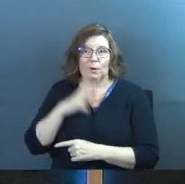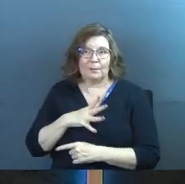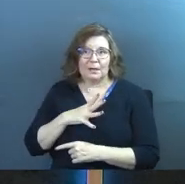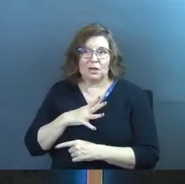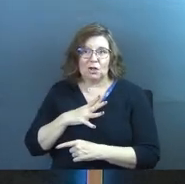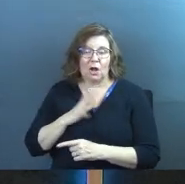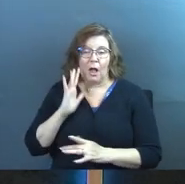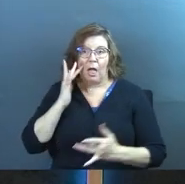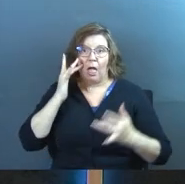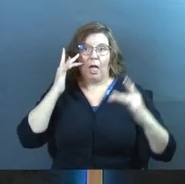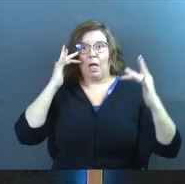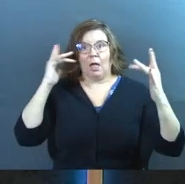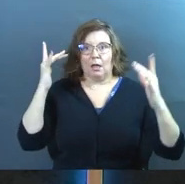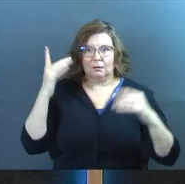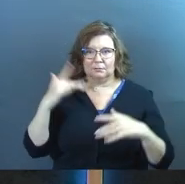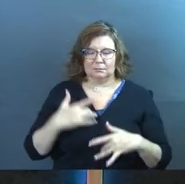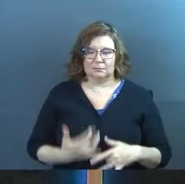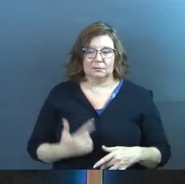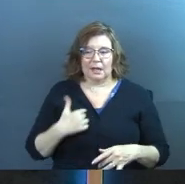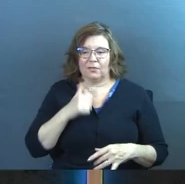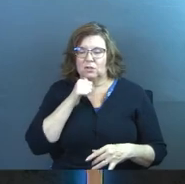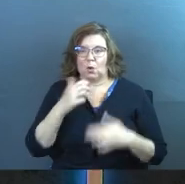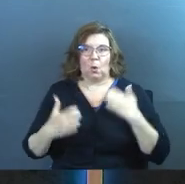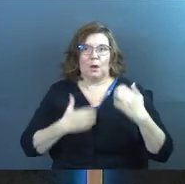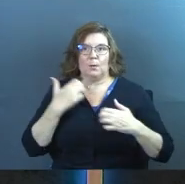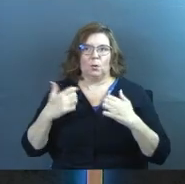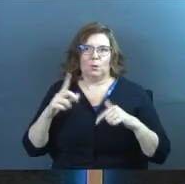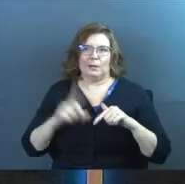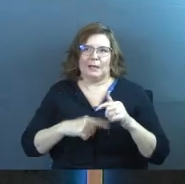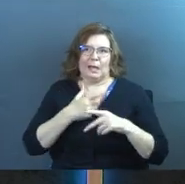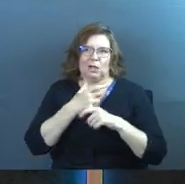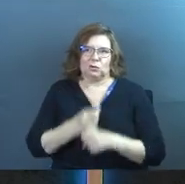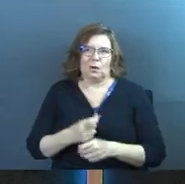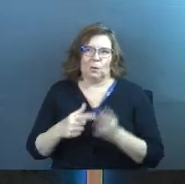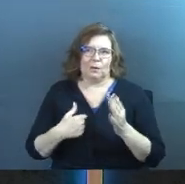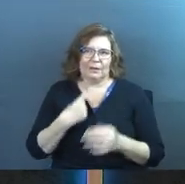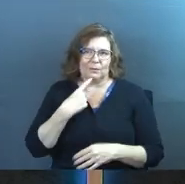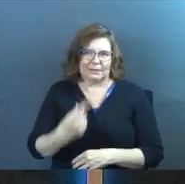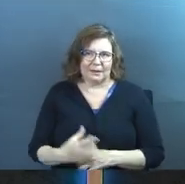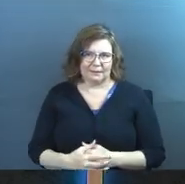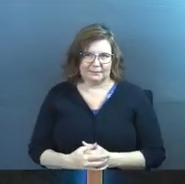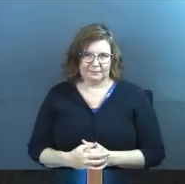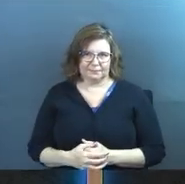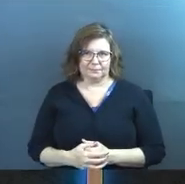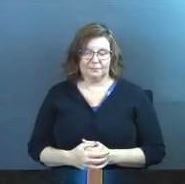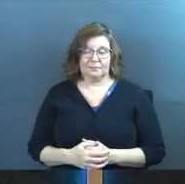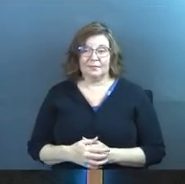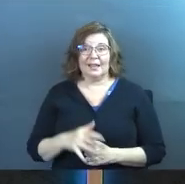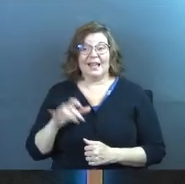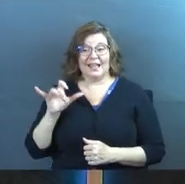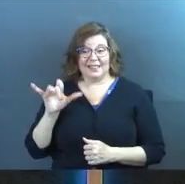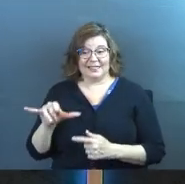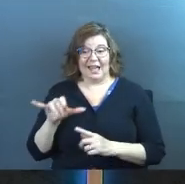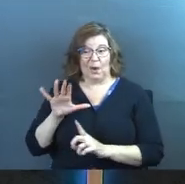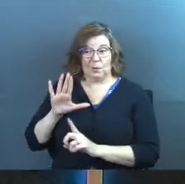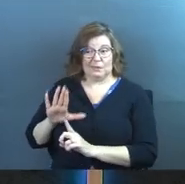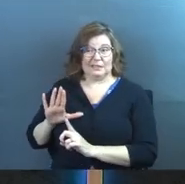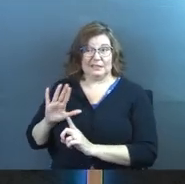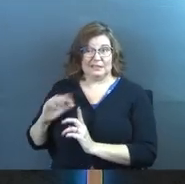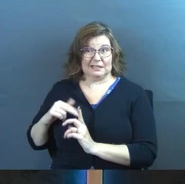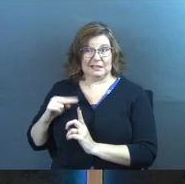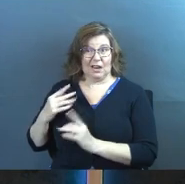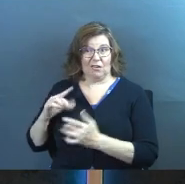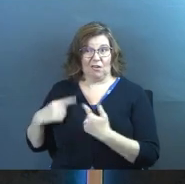are hysterical. And they're so emotional, we can't trust what they would say. And that was his